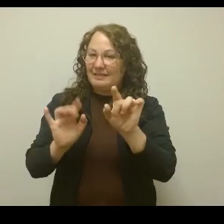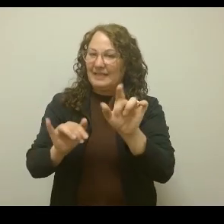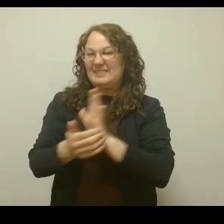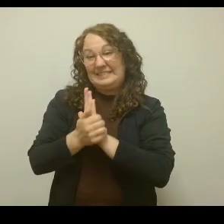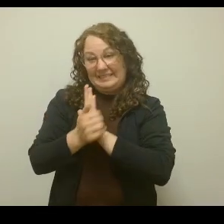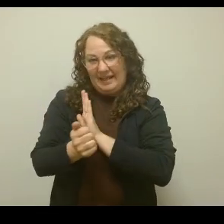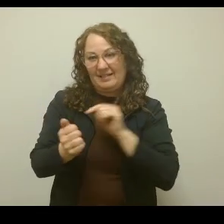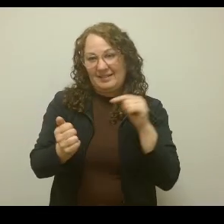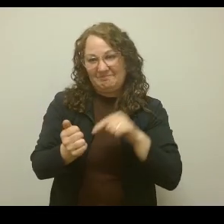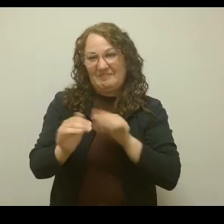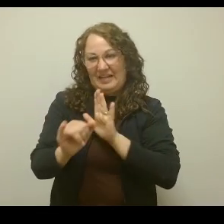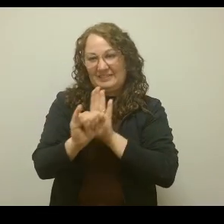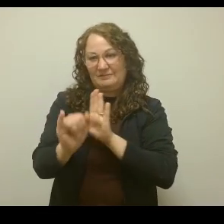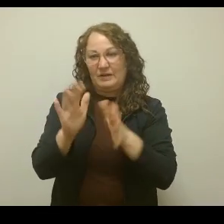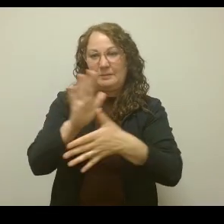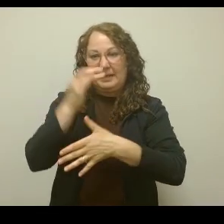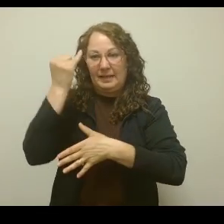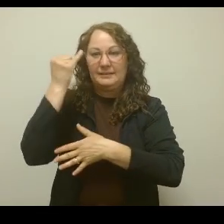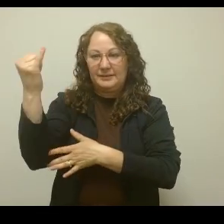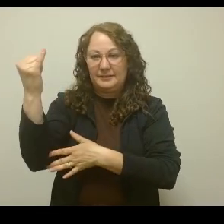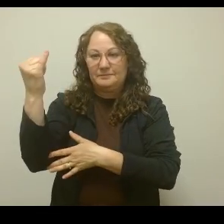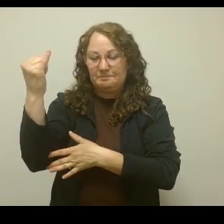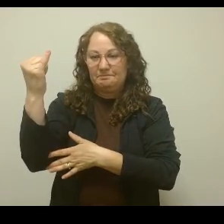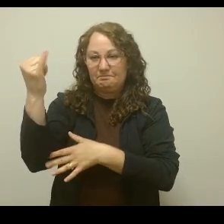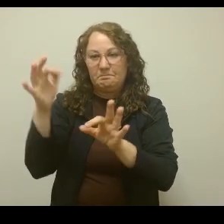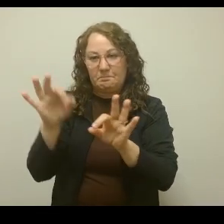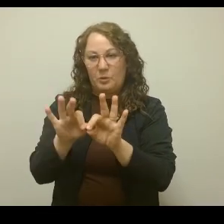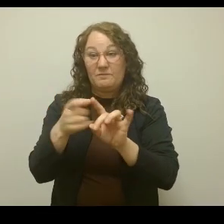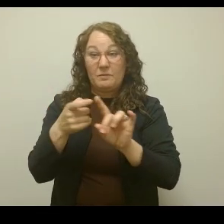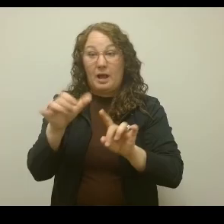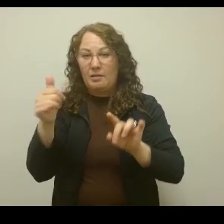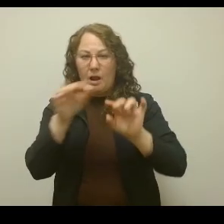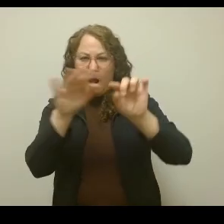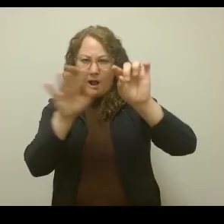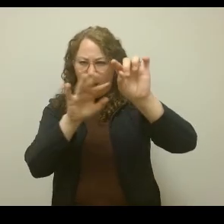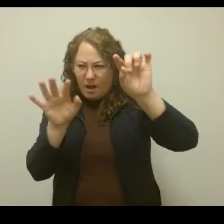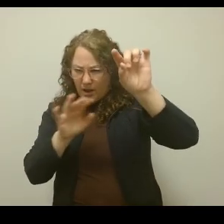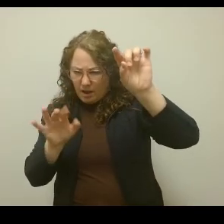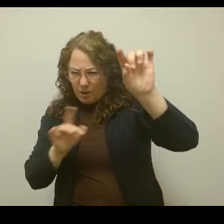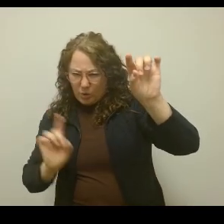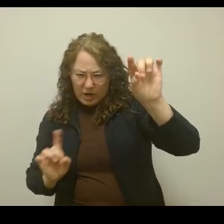of identifying the main idea from other parts of the text